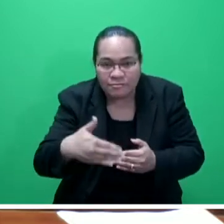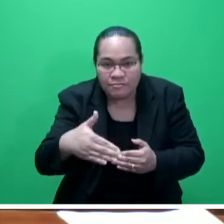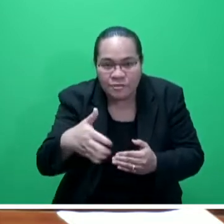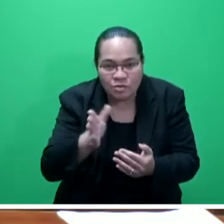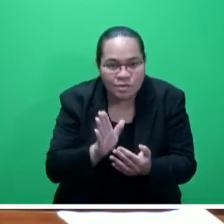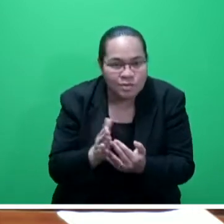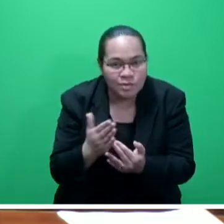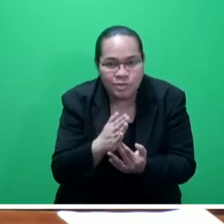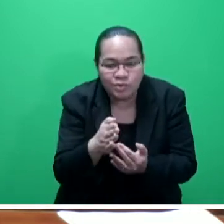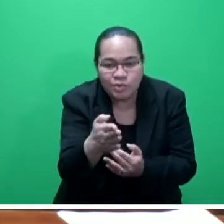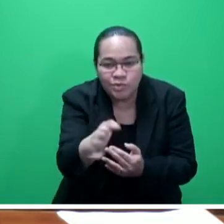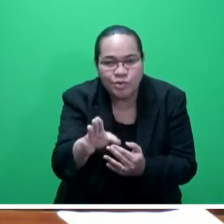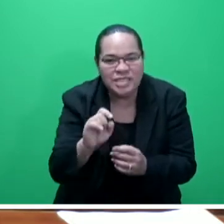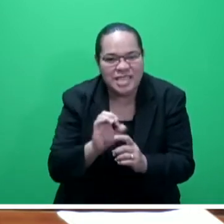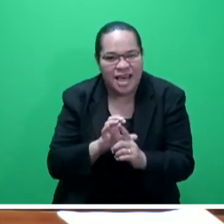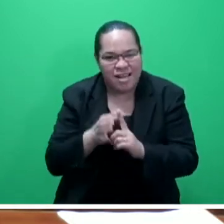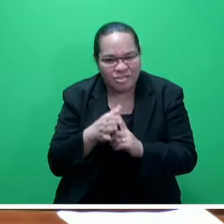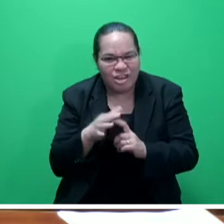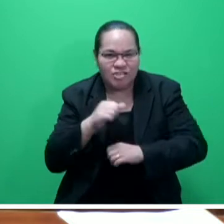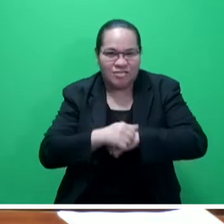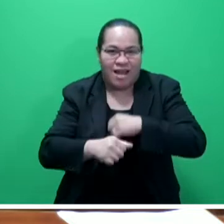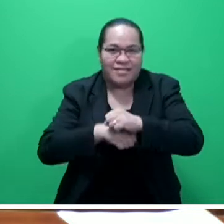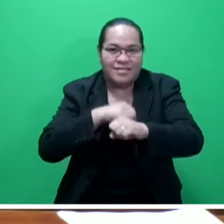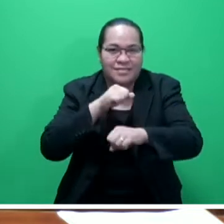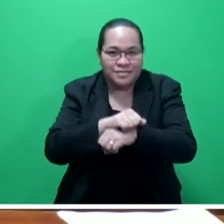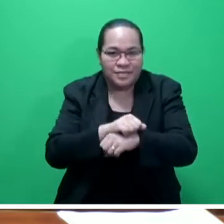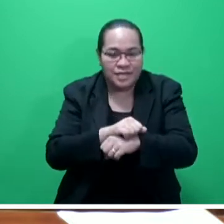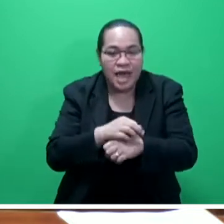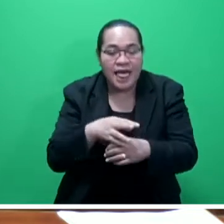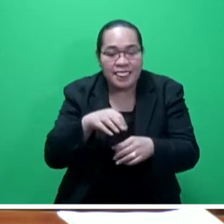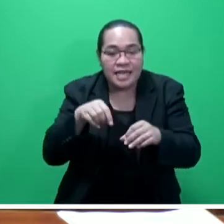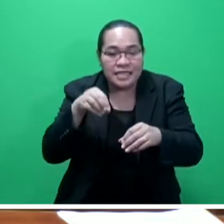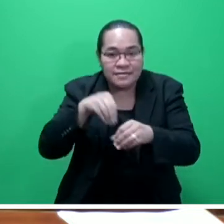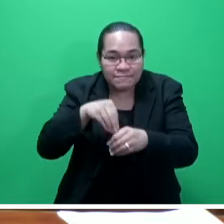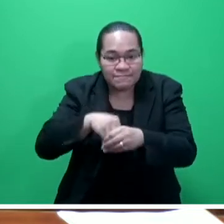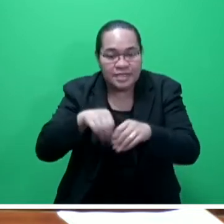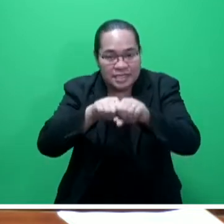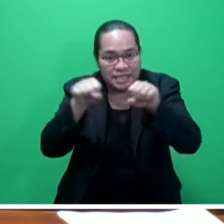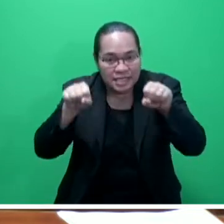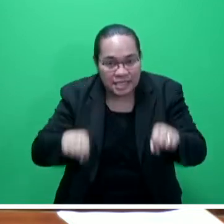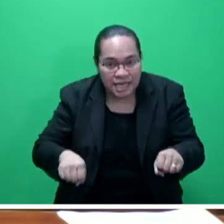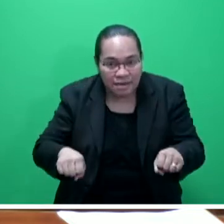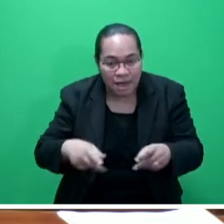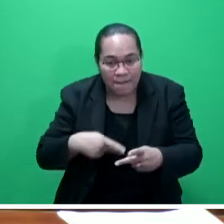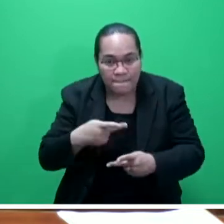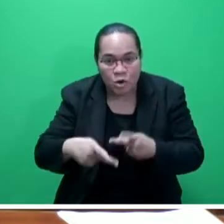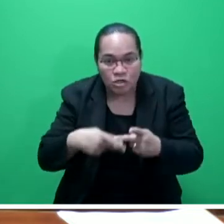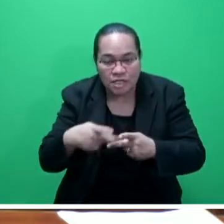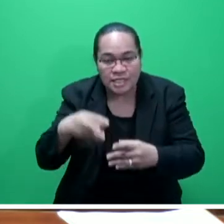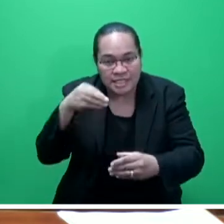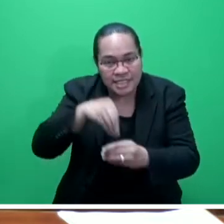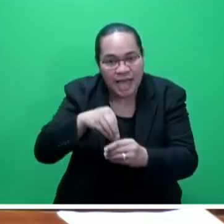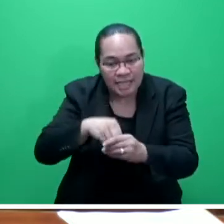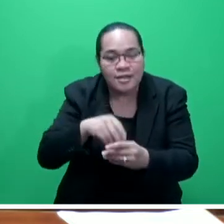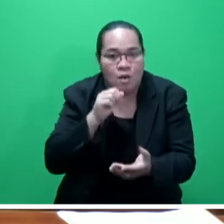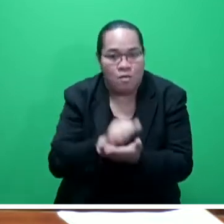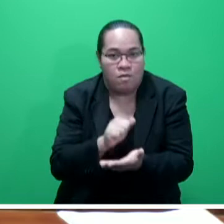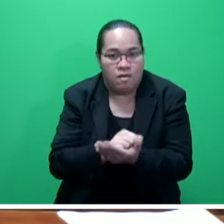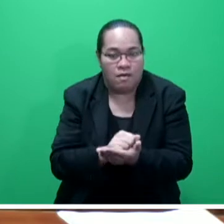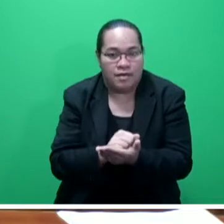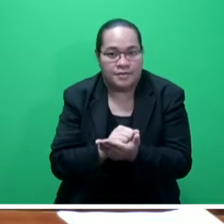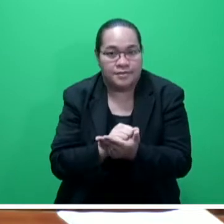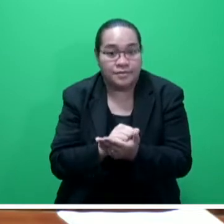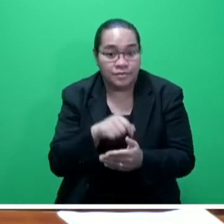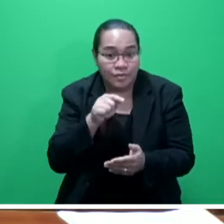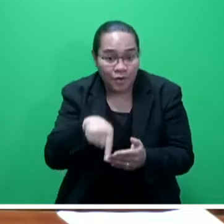structure, its culture, and also the reform of the systems and processes that it intends to put into place. And as part of this